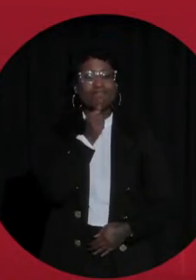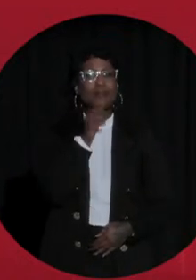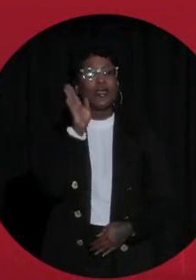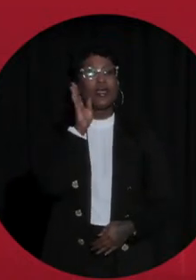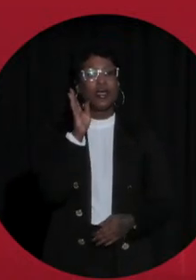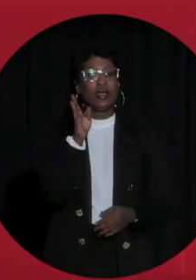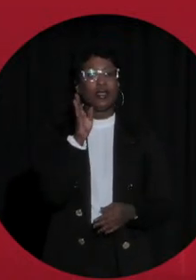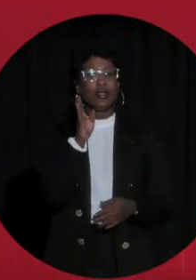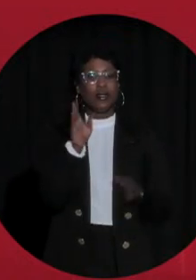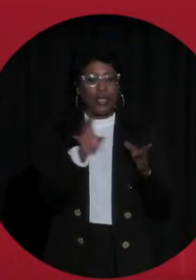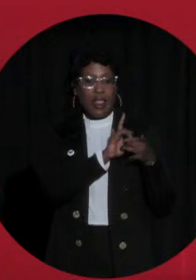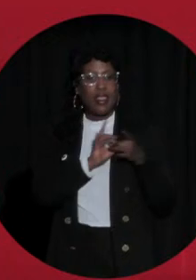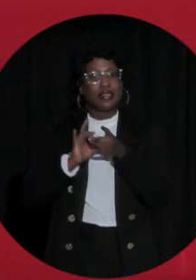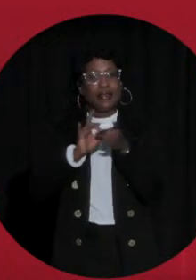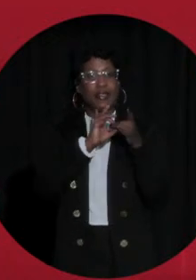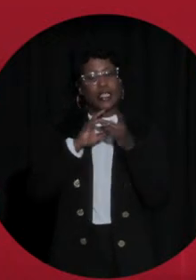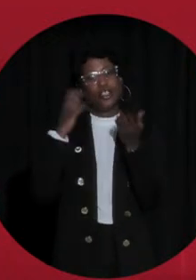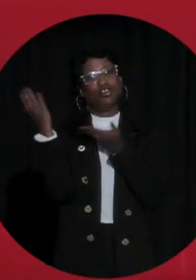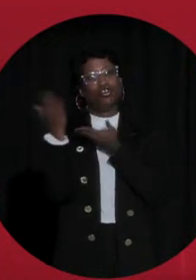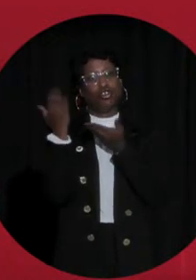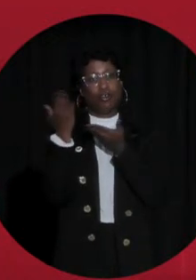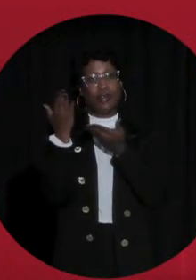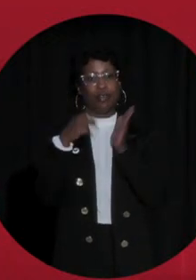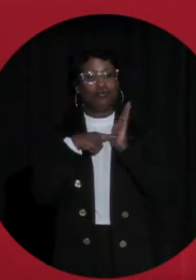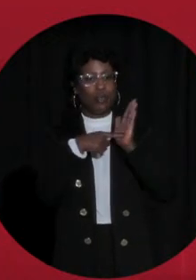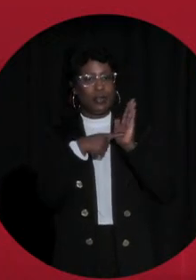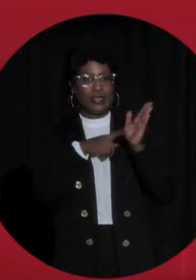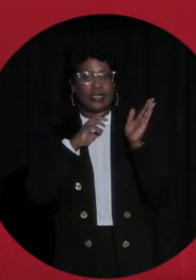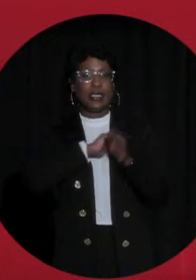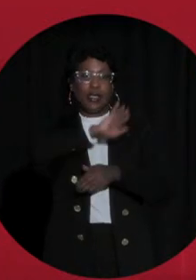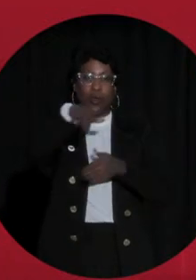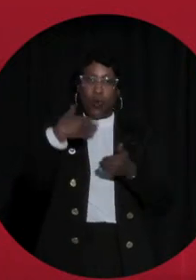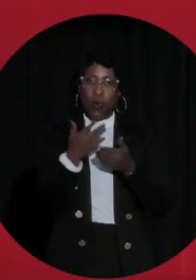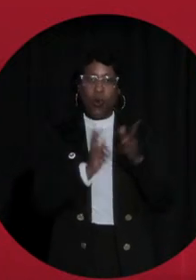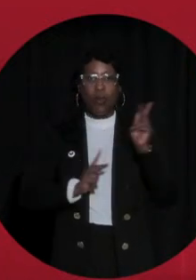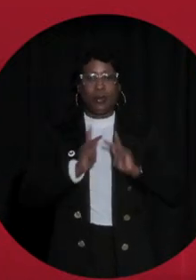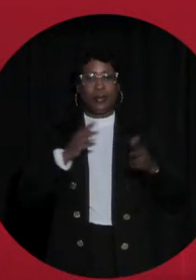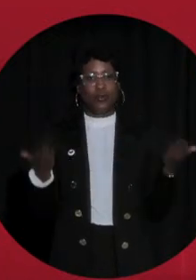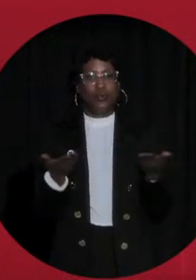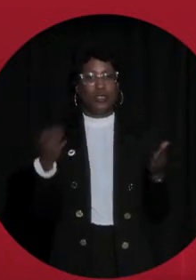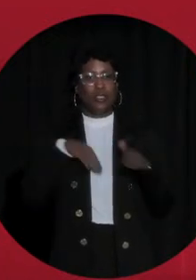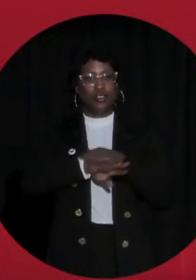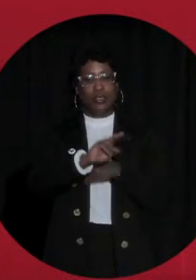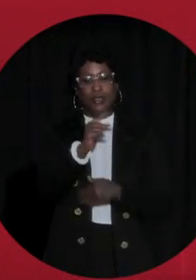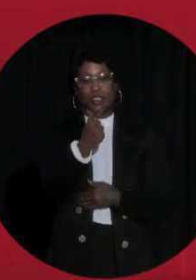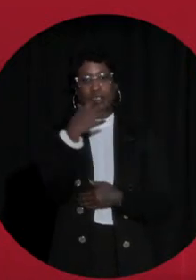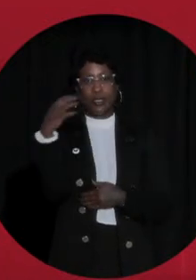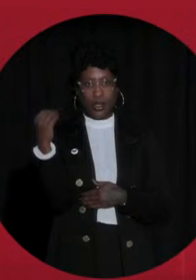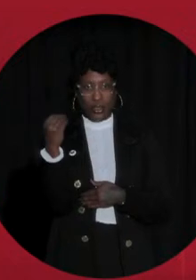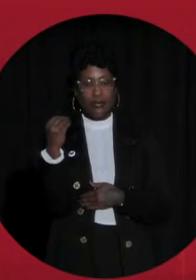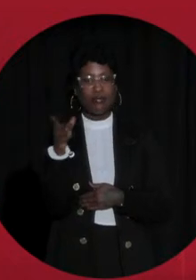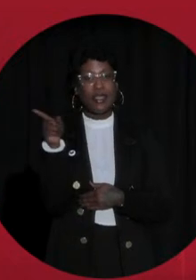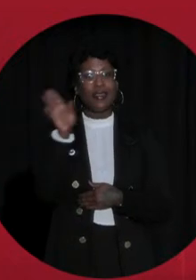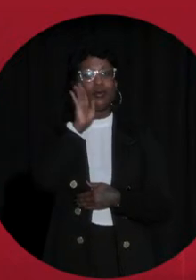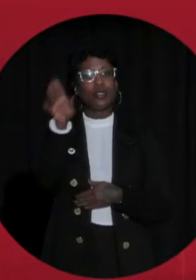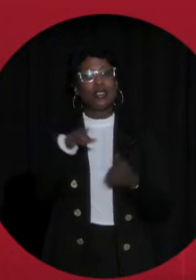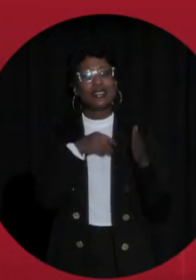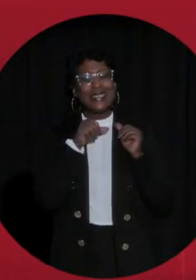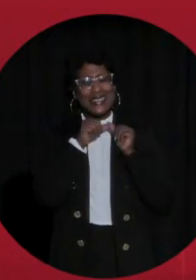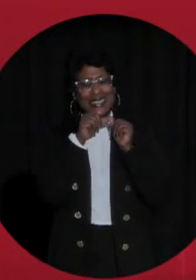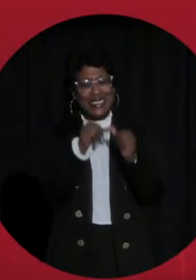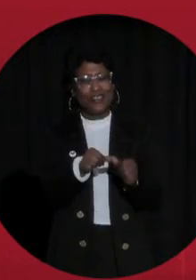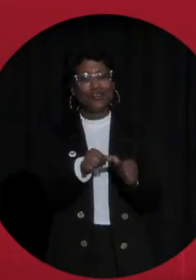serving and representing the voices of all Prince Georgians, so that continuing to move the county forward